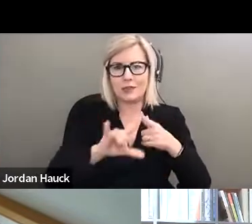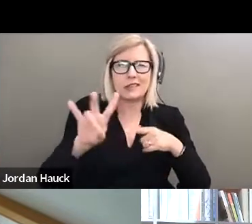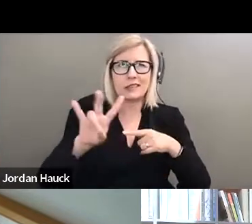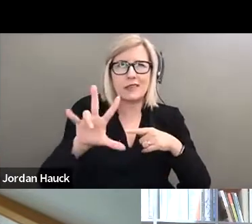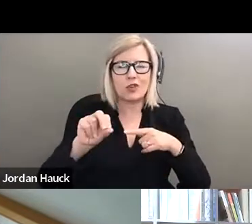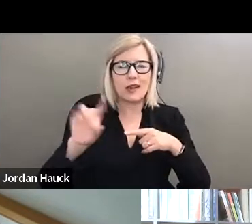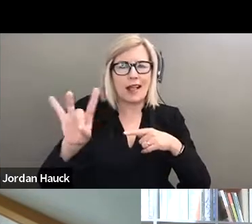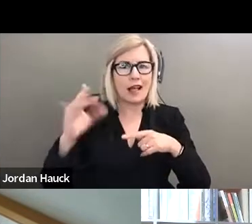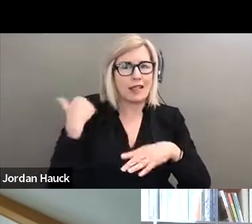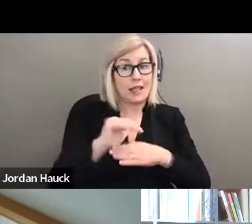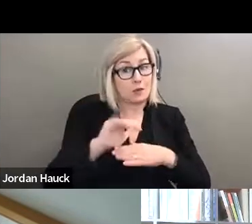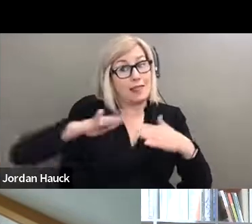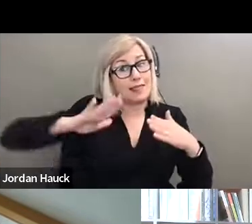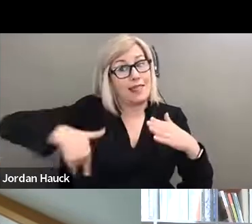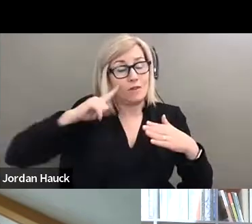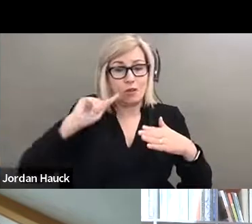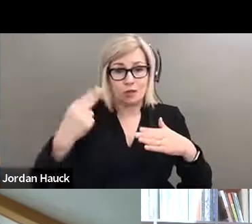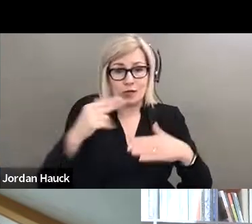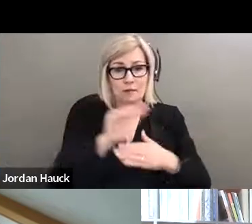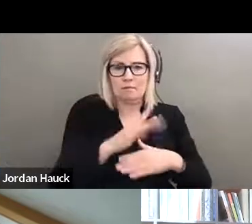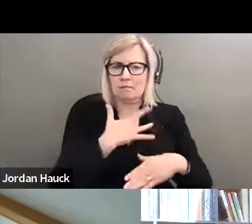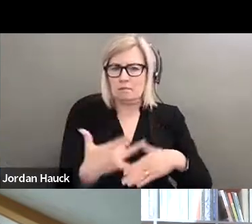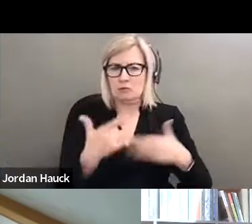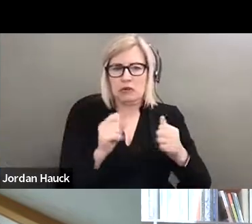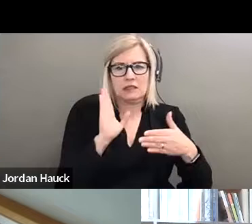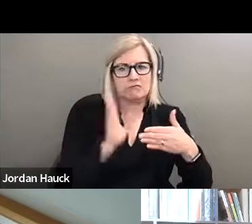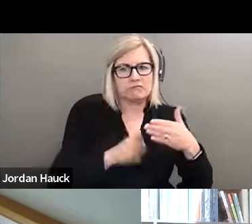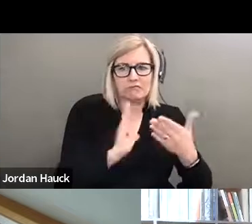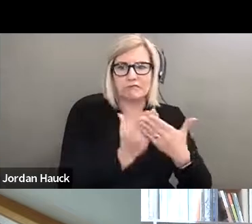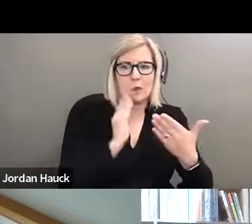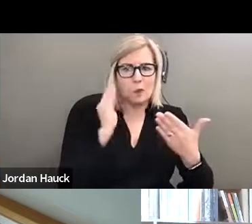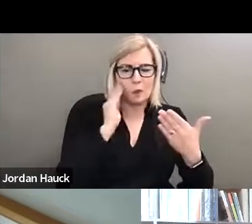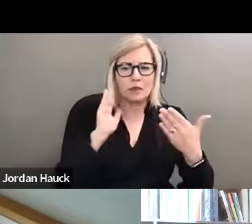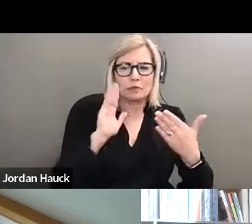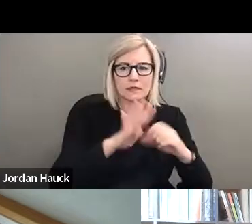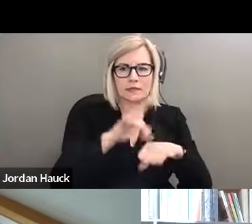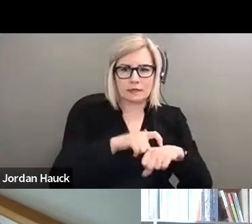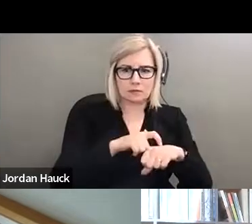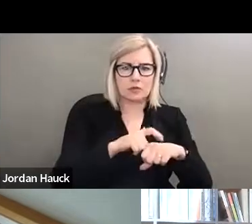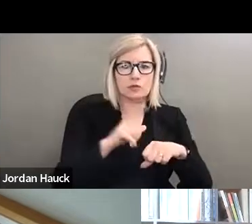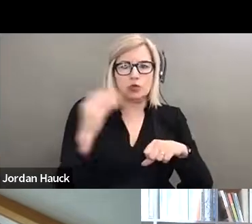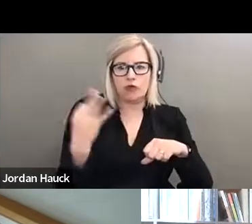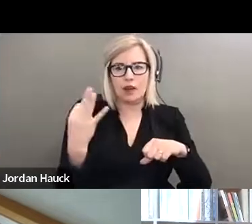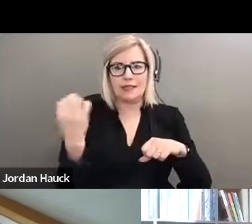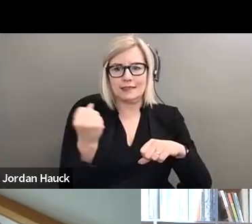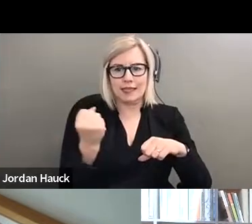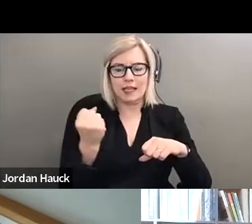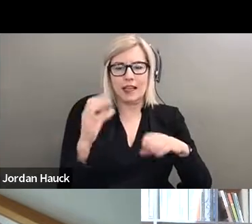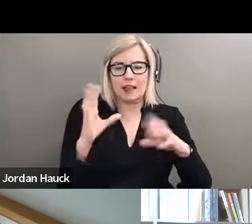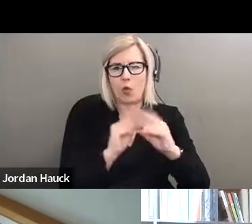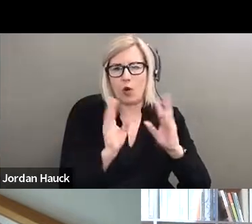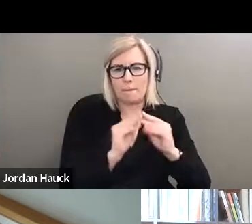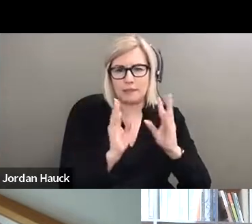night, which was late for a Thursday. They usually try to get home in time so they can do their Friday and Saturday forums.